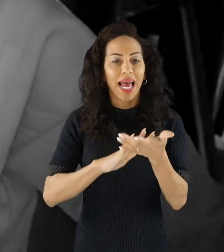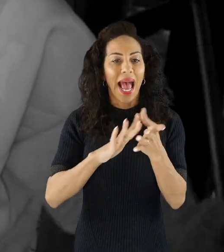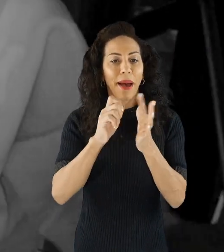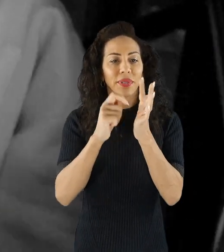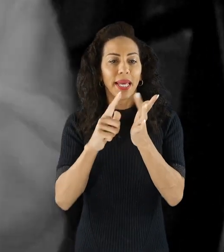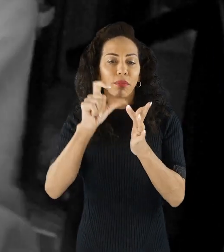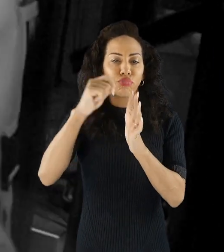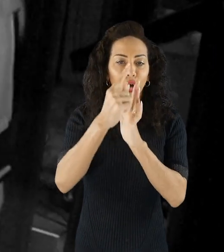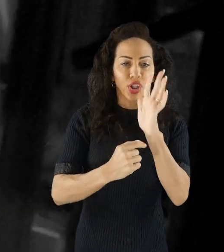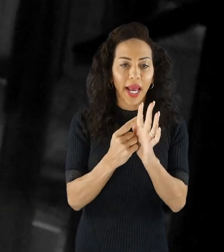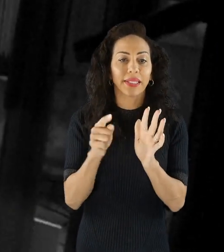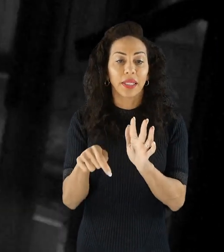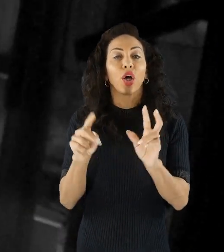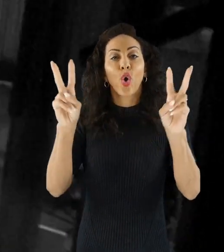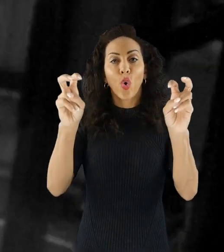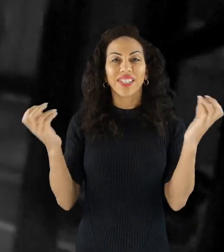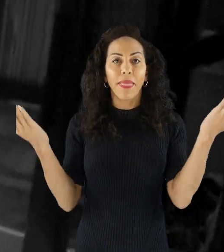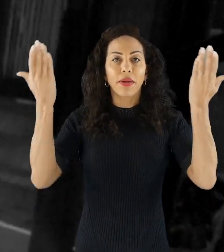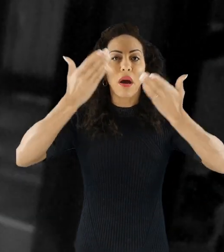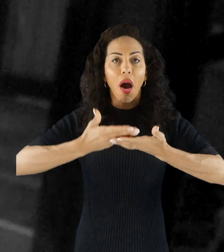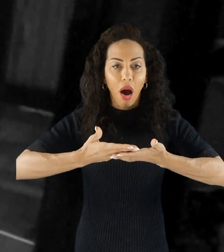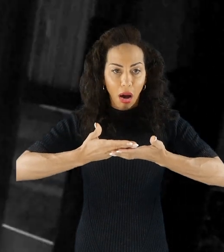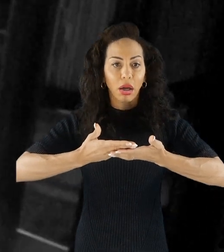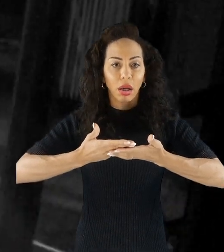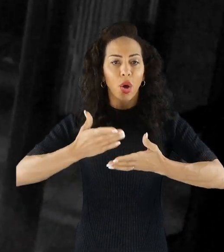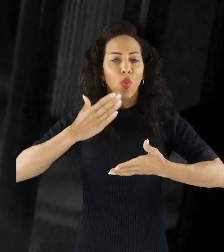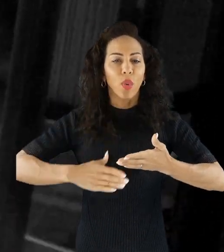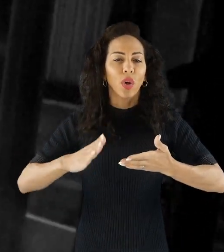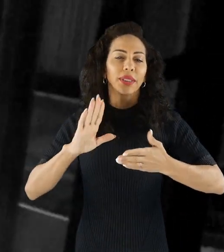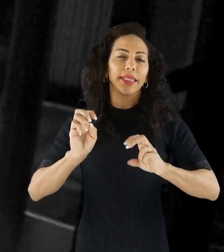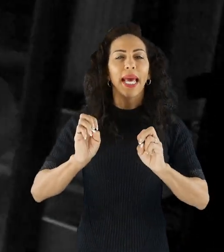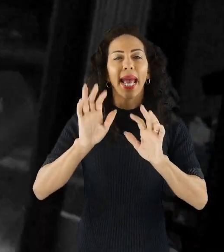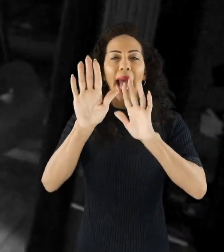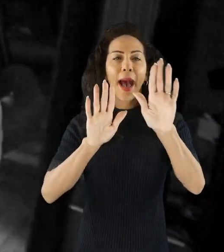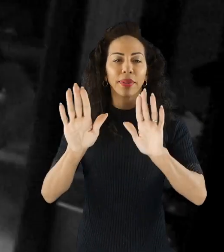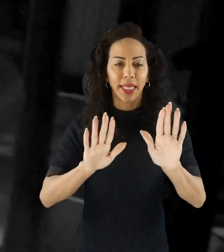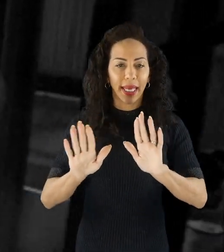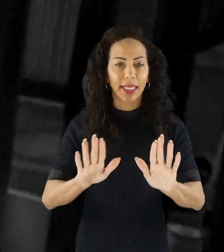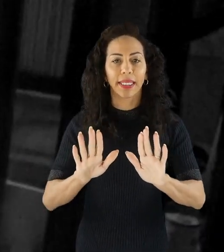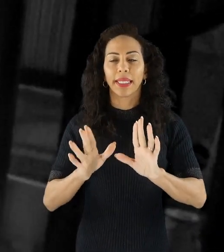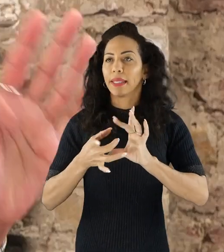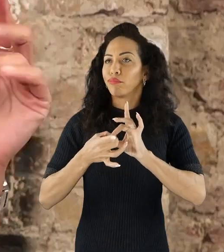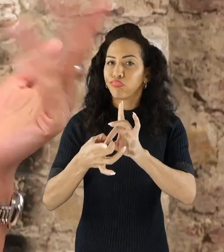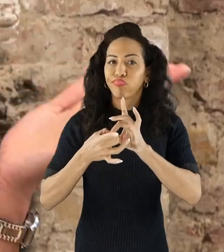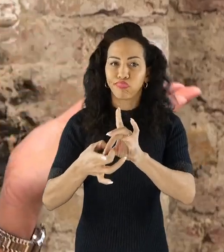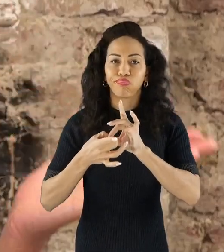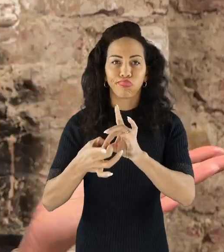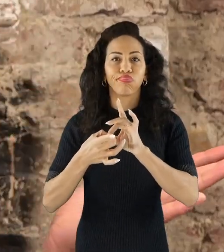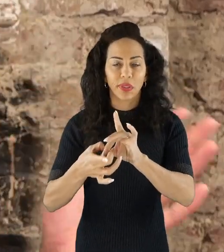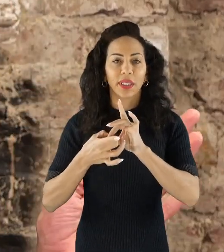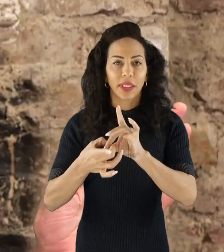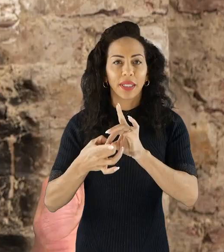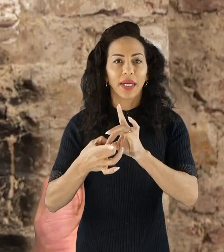Open University evaluating it, they designed a haptic, we wanted an evaluation interactive thing for people